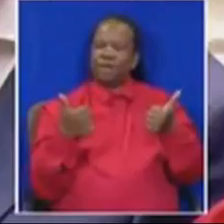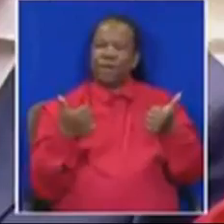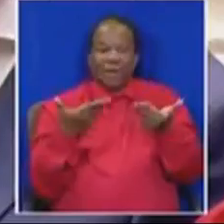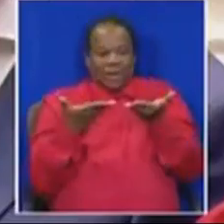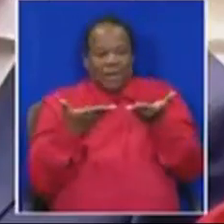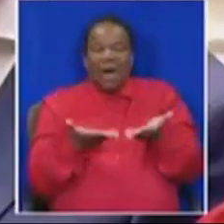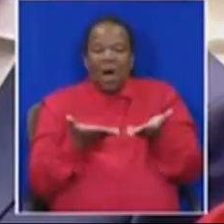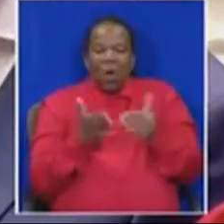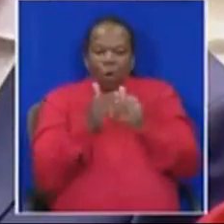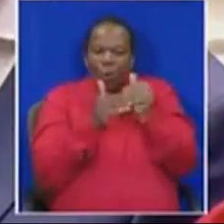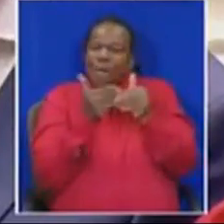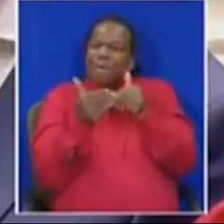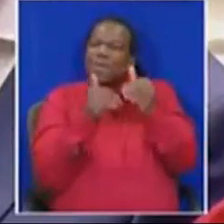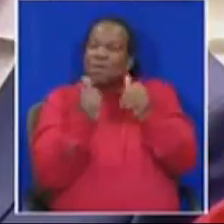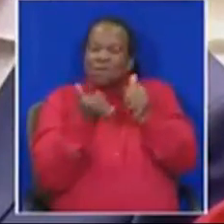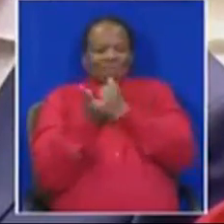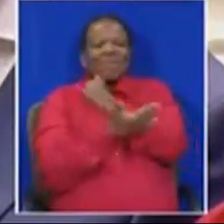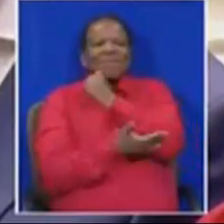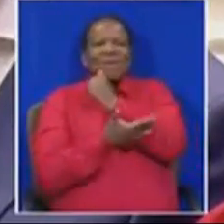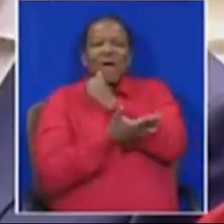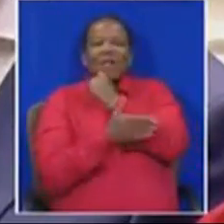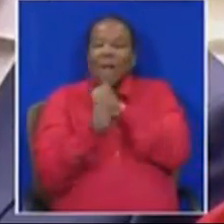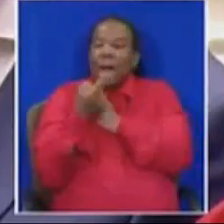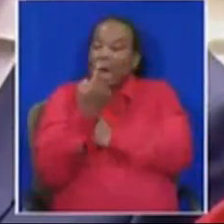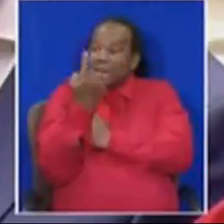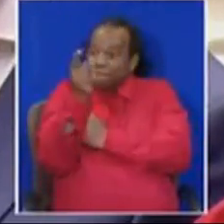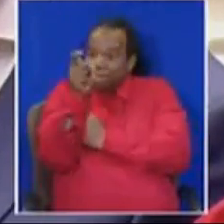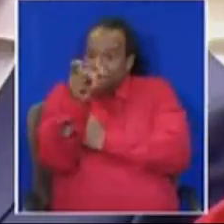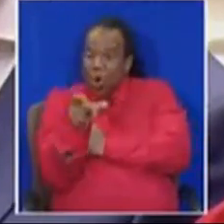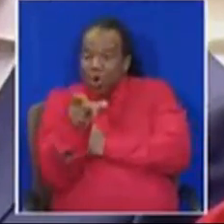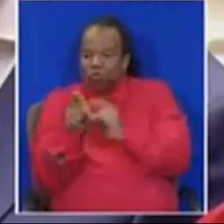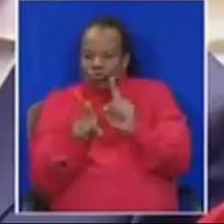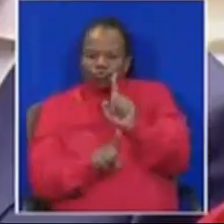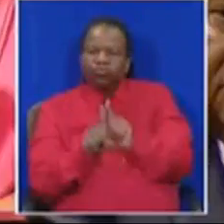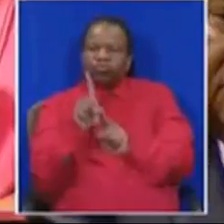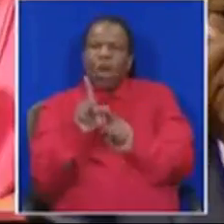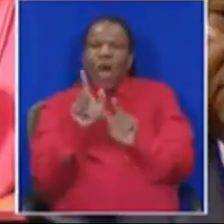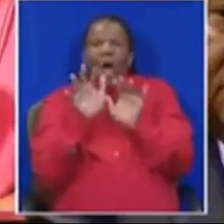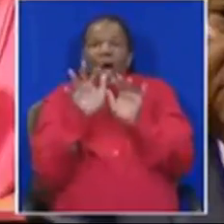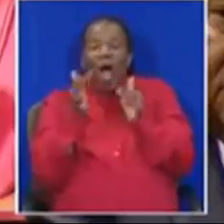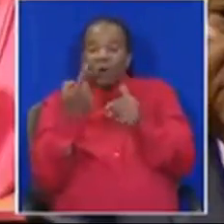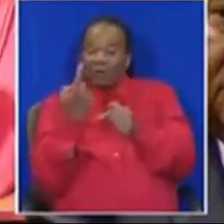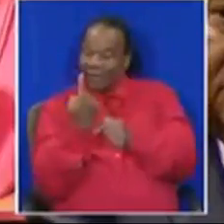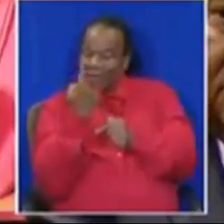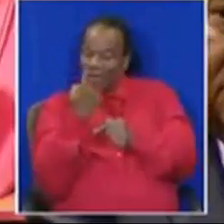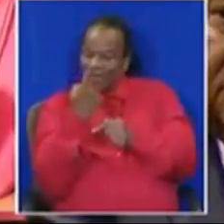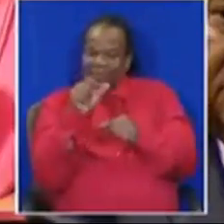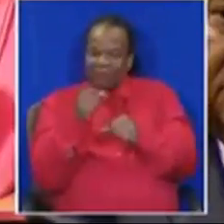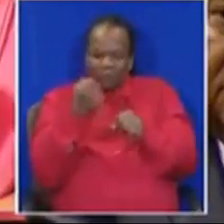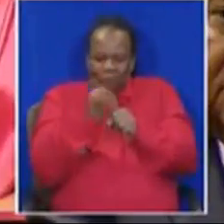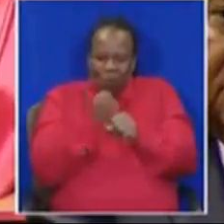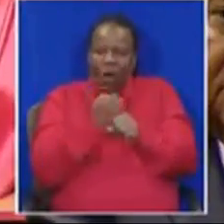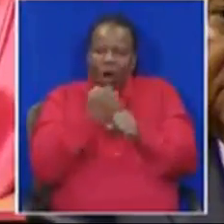where a person's prospects are determined by their own initiative and hard